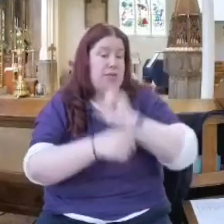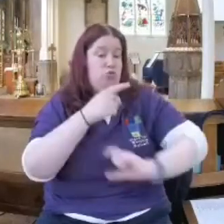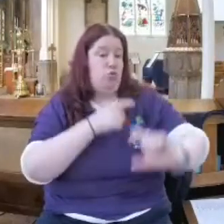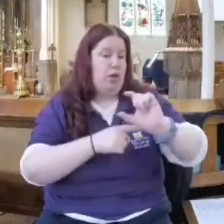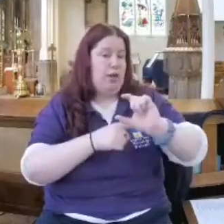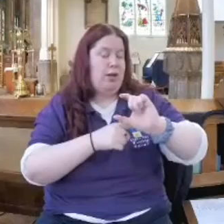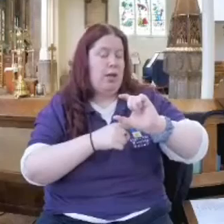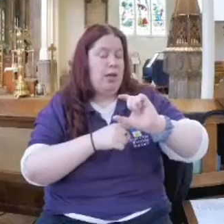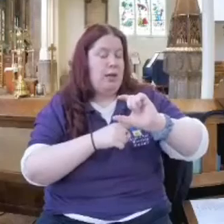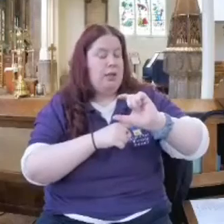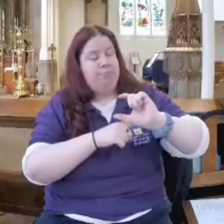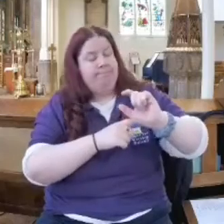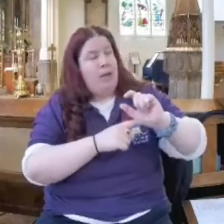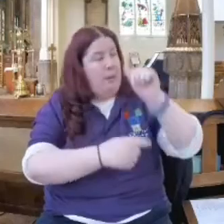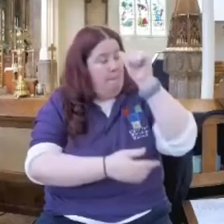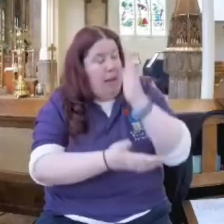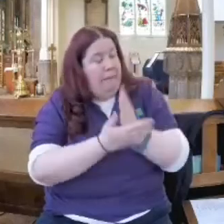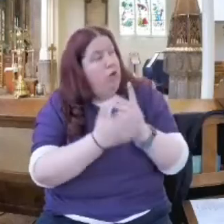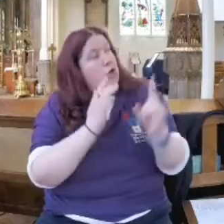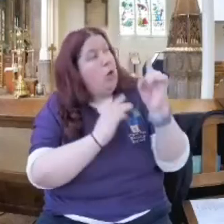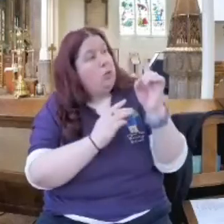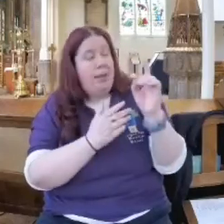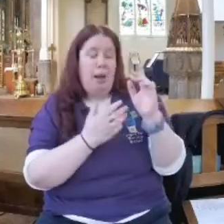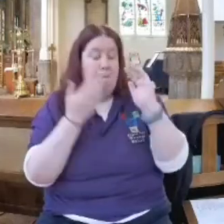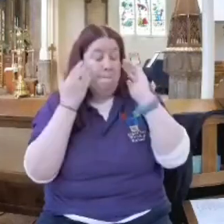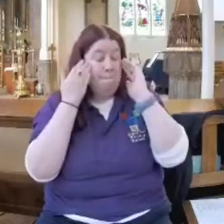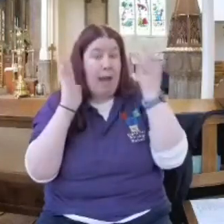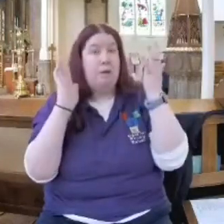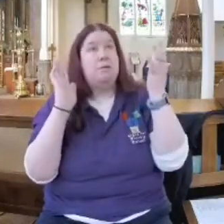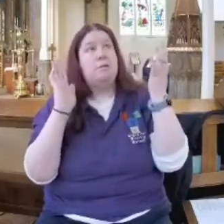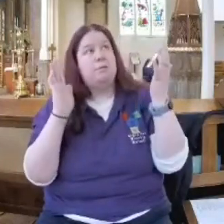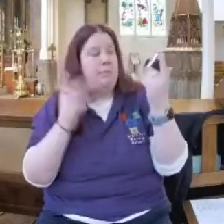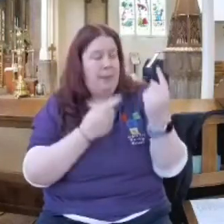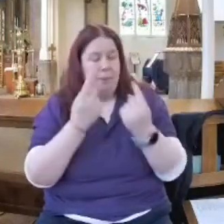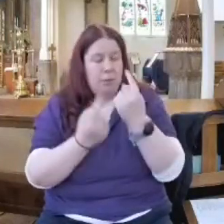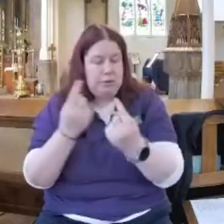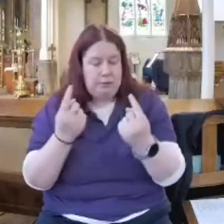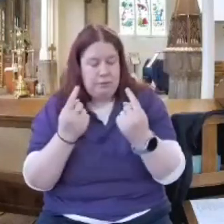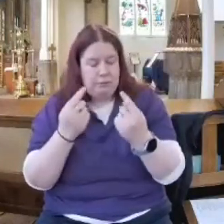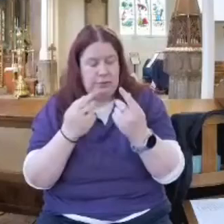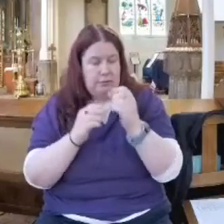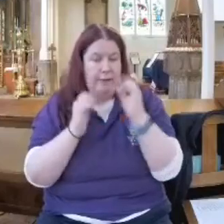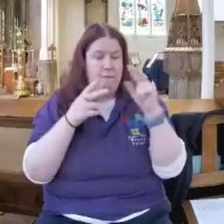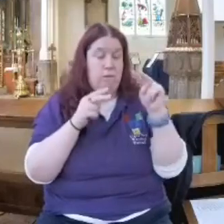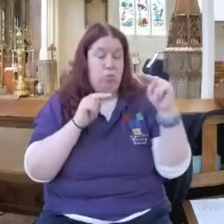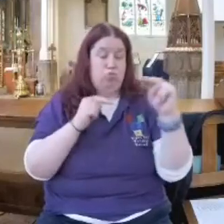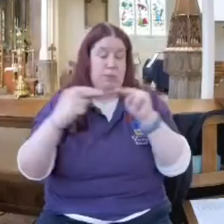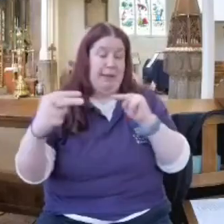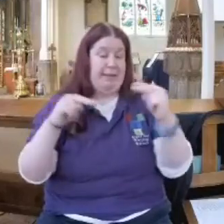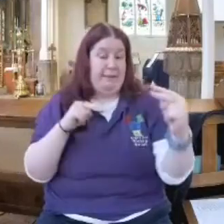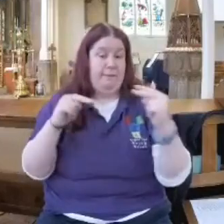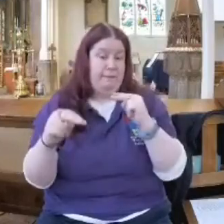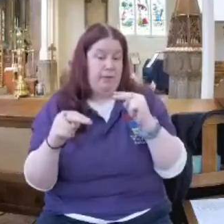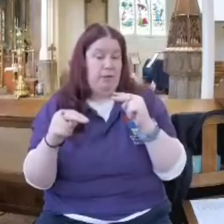will be seen as a short blip, a madness, when many people lost their sense of perspective, lost